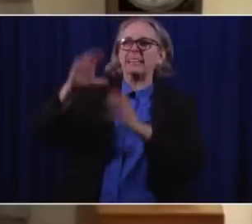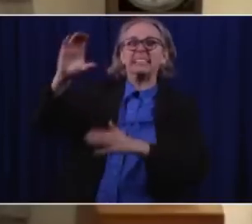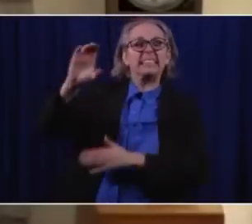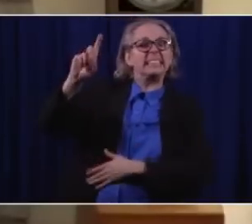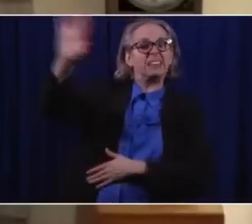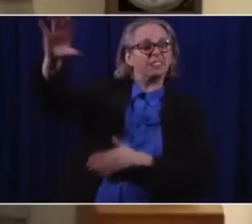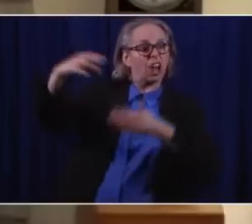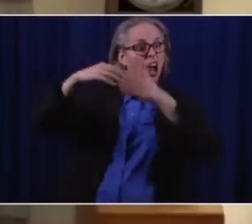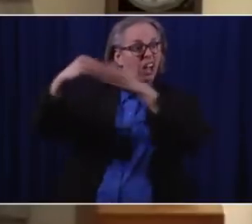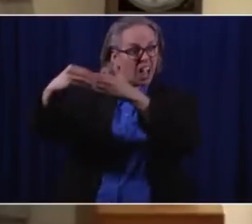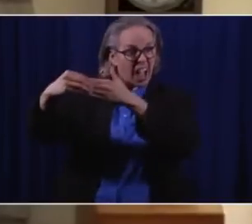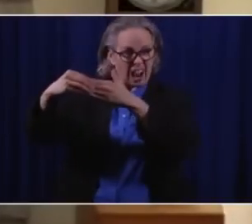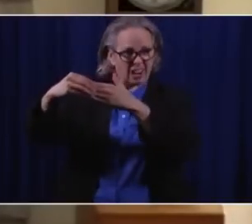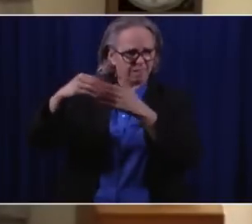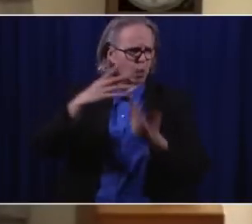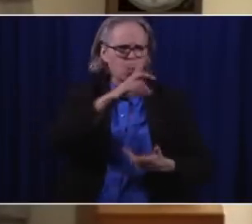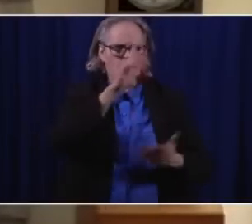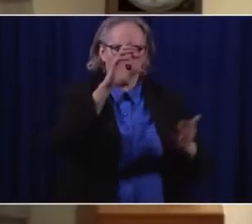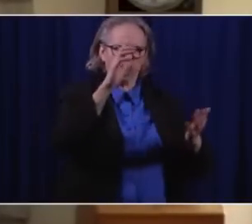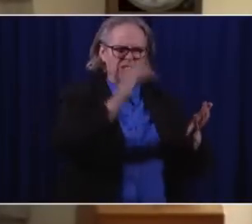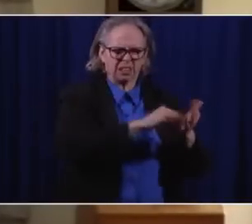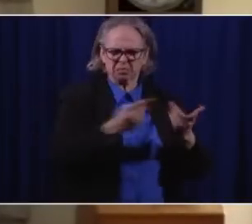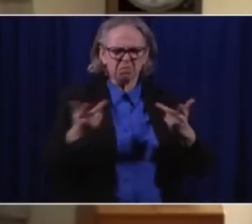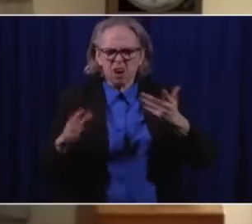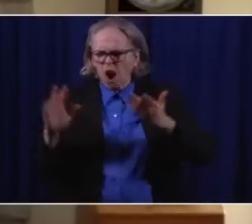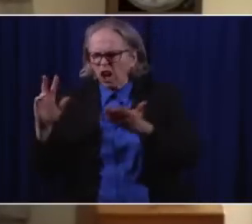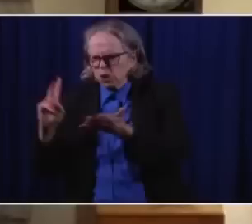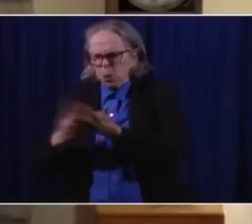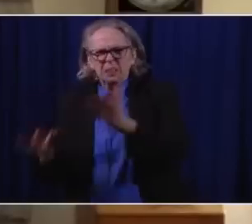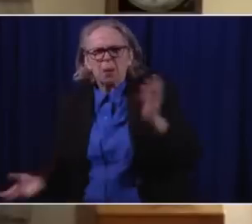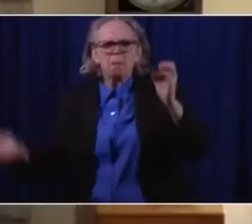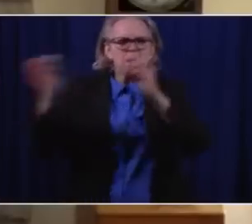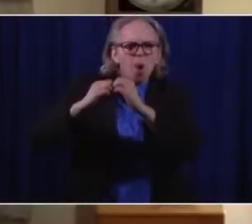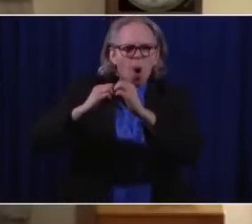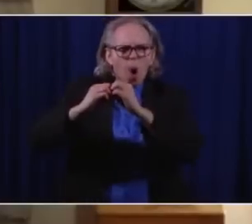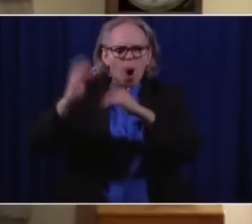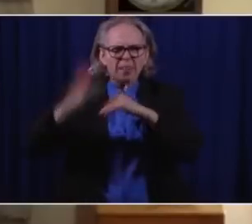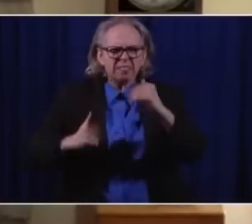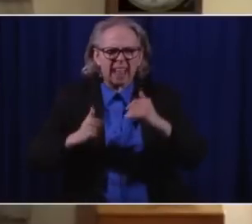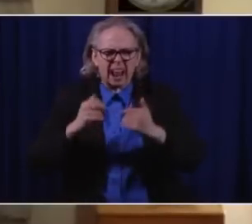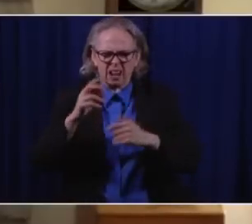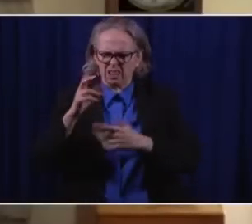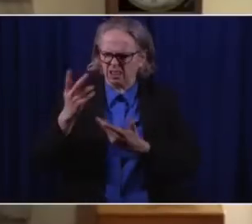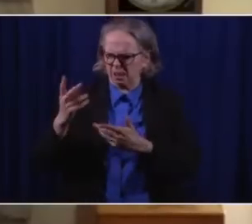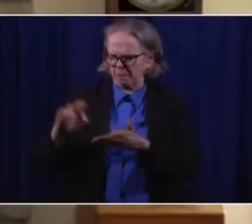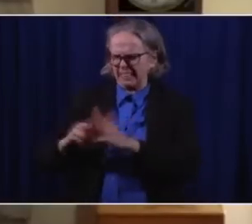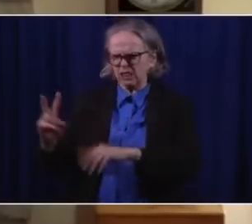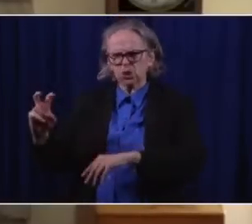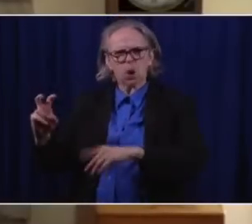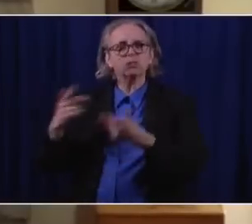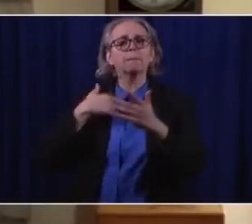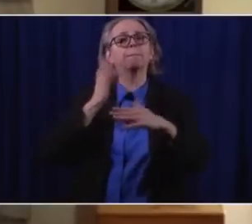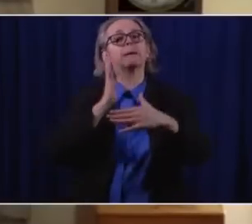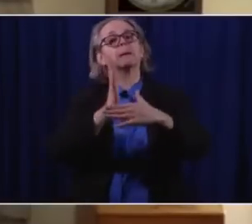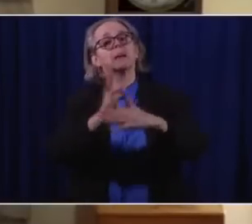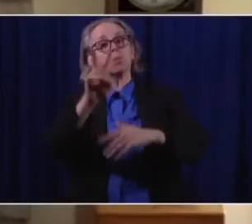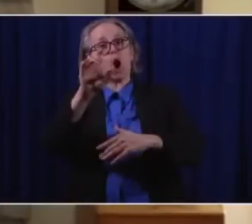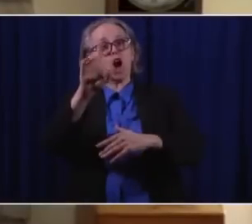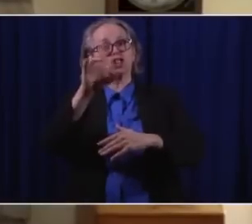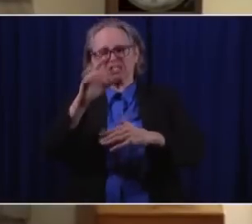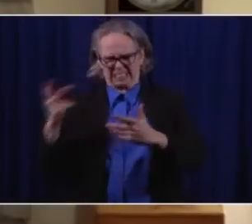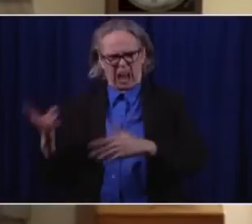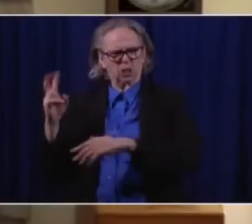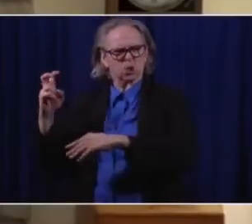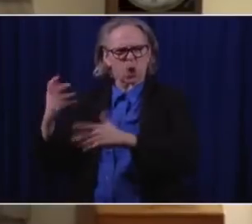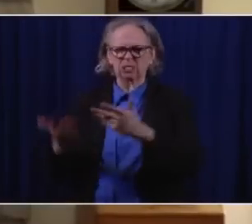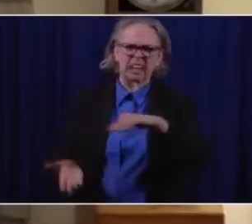times the amount of cases in the last 2 weeks that the CDC says is a high incidence. So they're